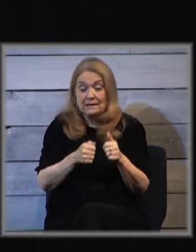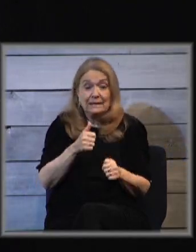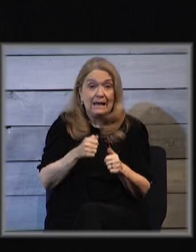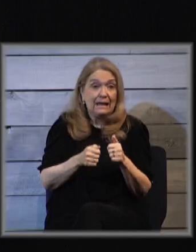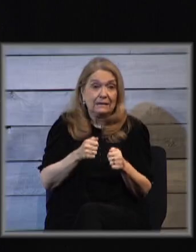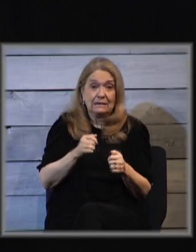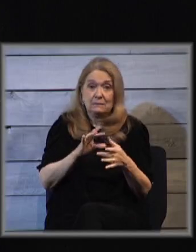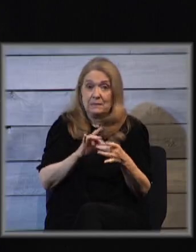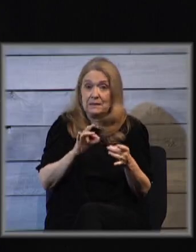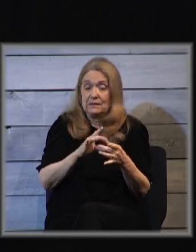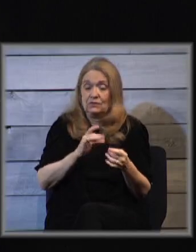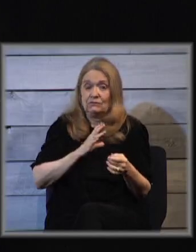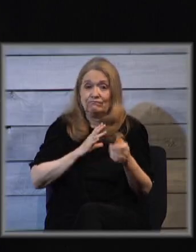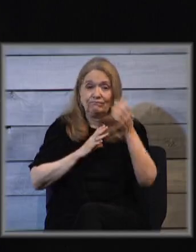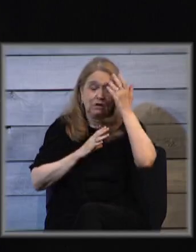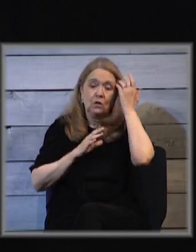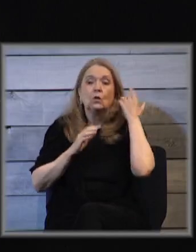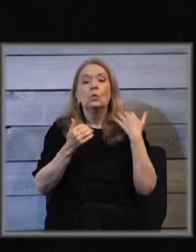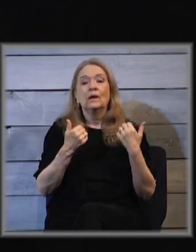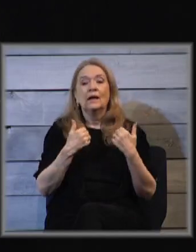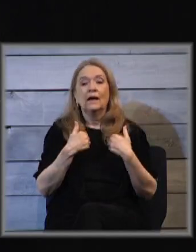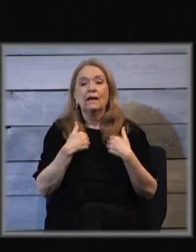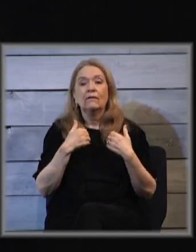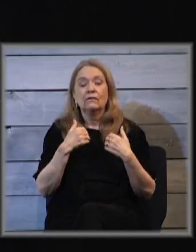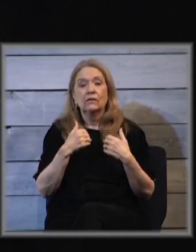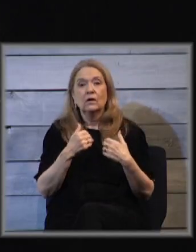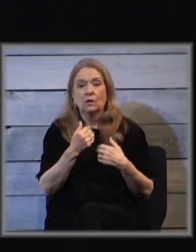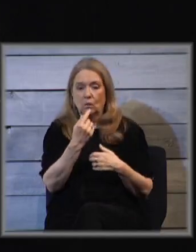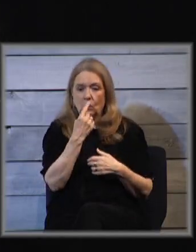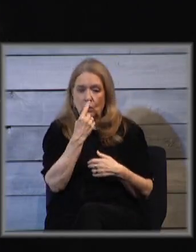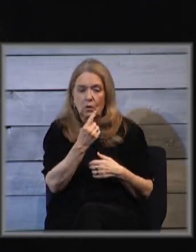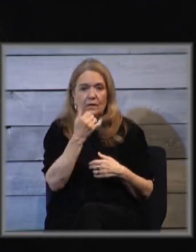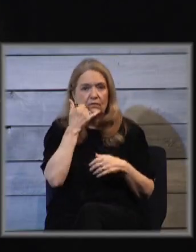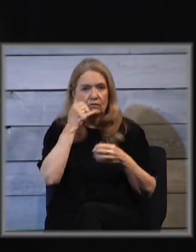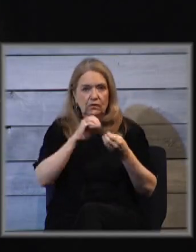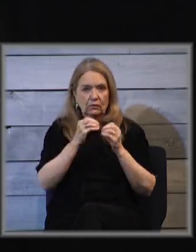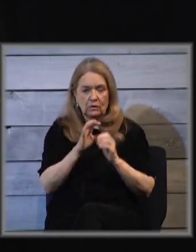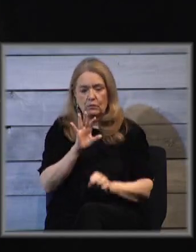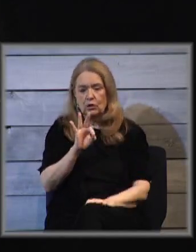a text message. We have a dedicated telephone number,